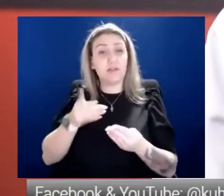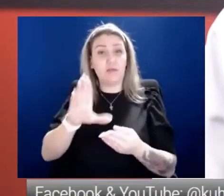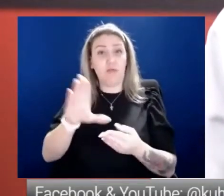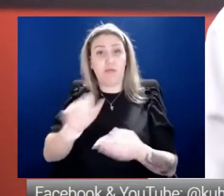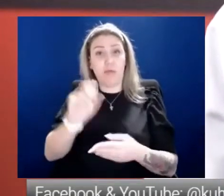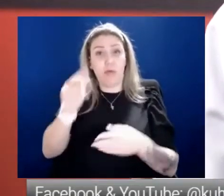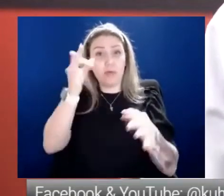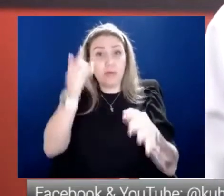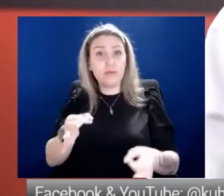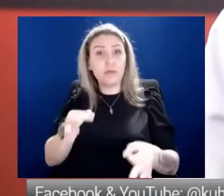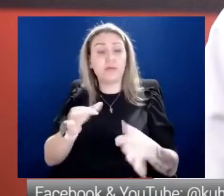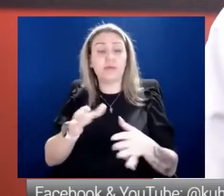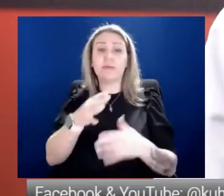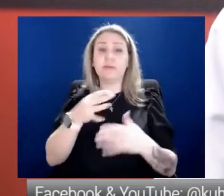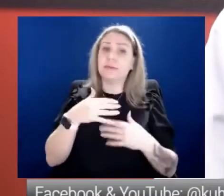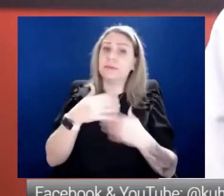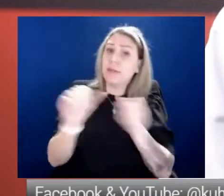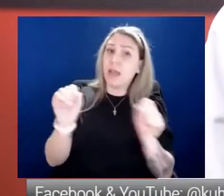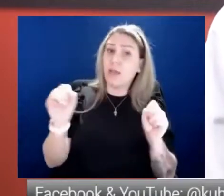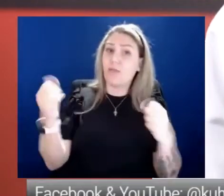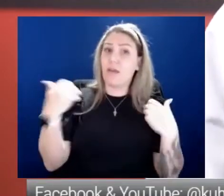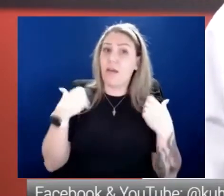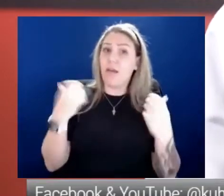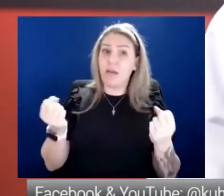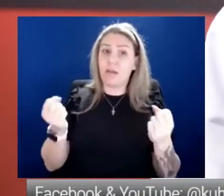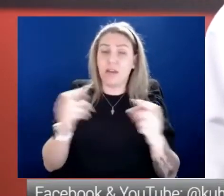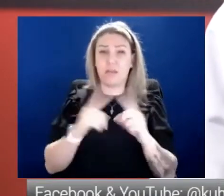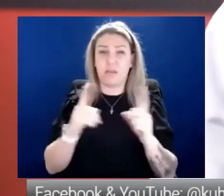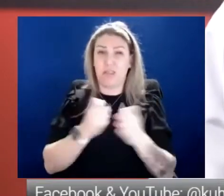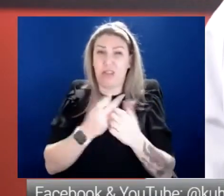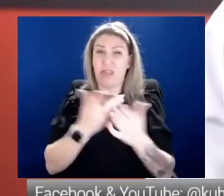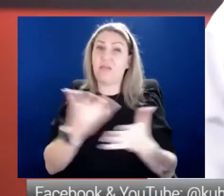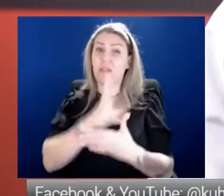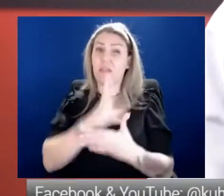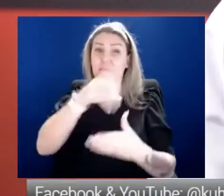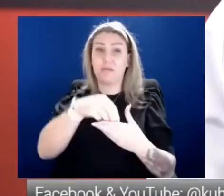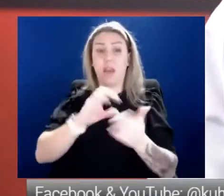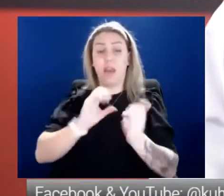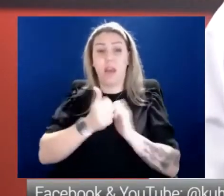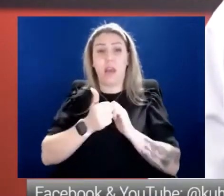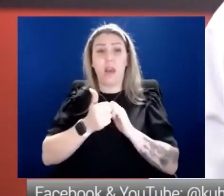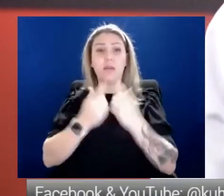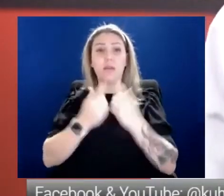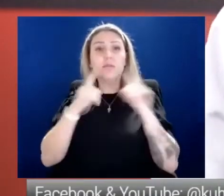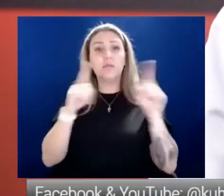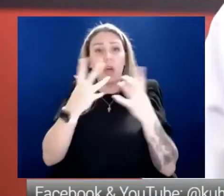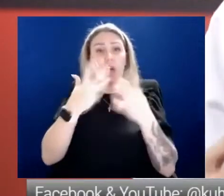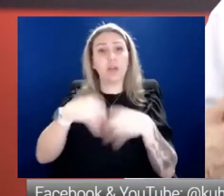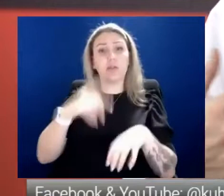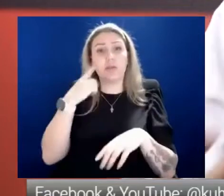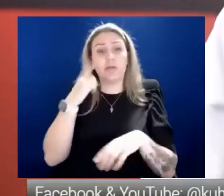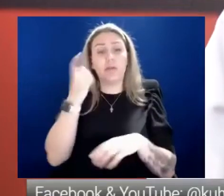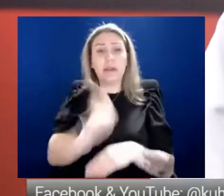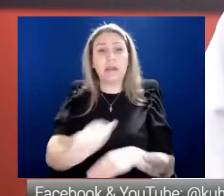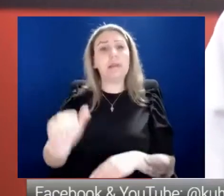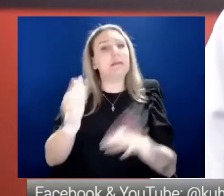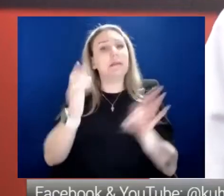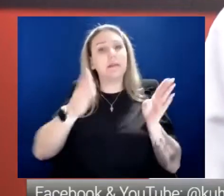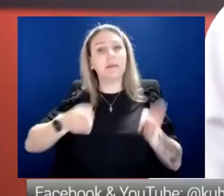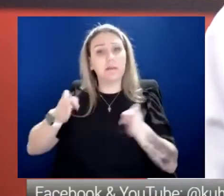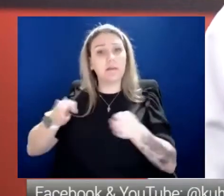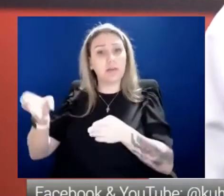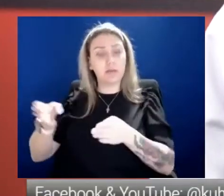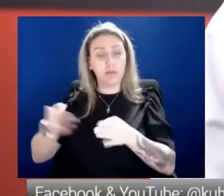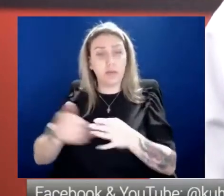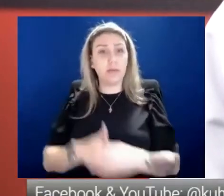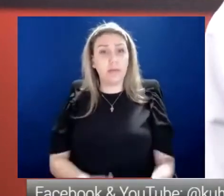healthy for you, but there's so many dynamics that contribute to how that's going to work out for any individual that don't feel